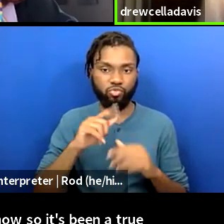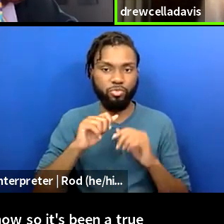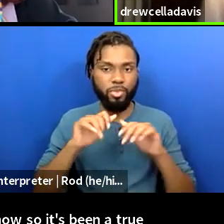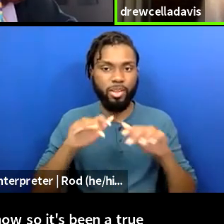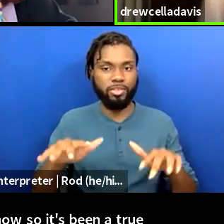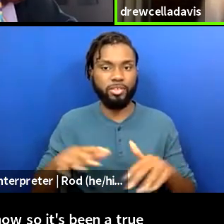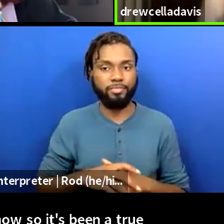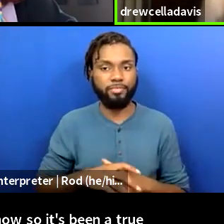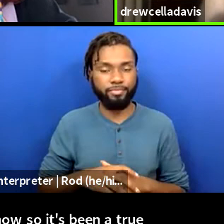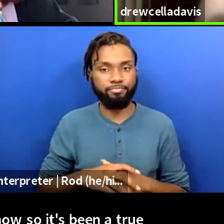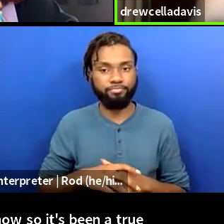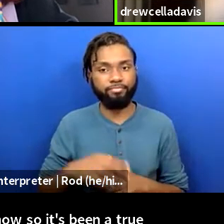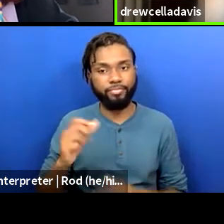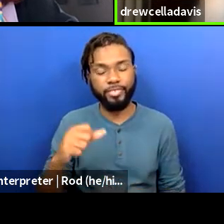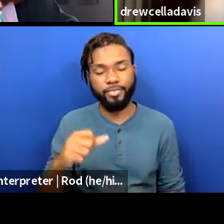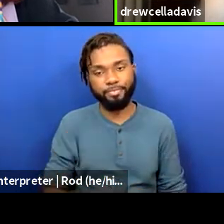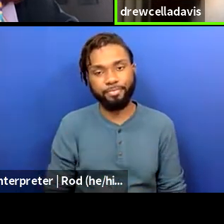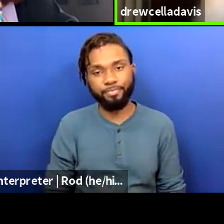Yeah.